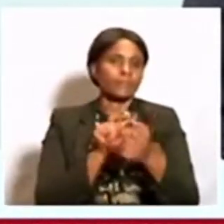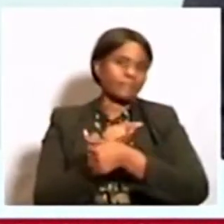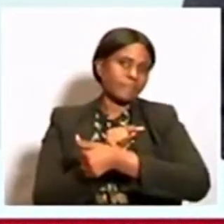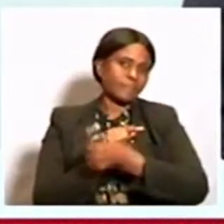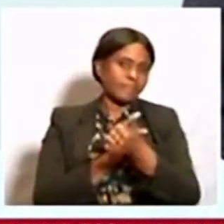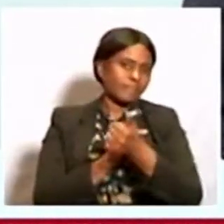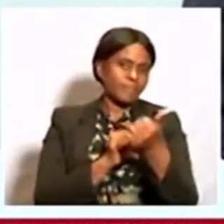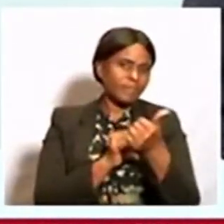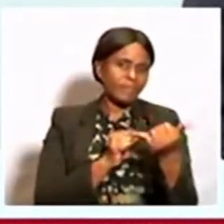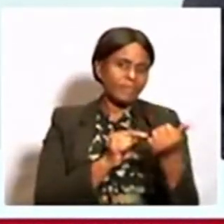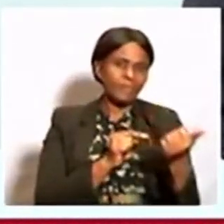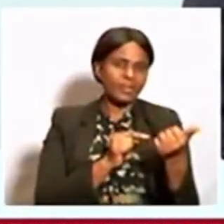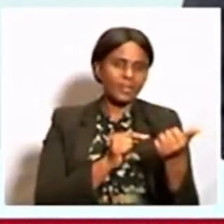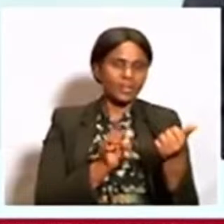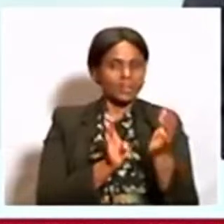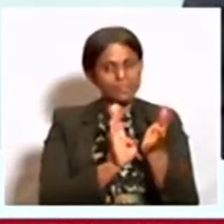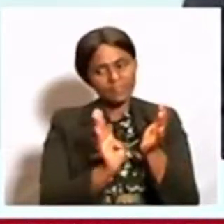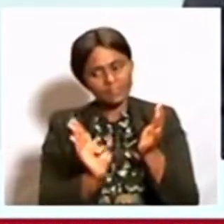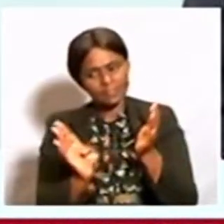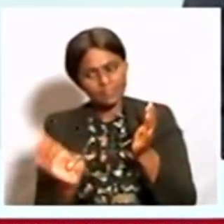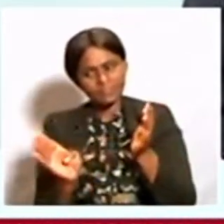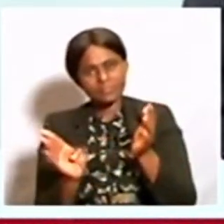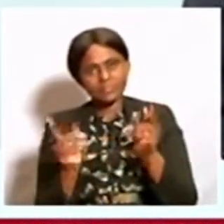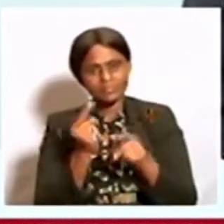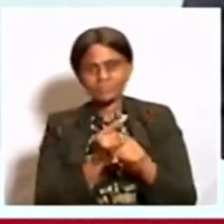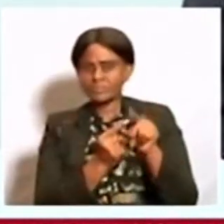Any deviation from that